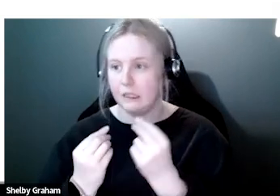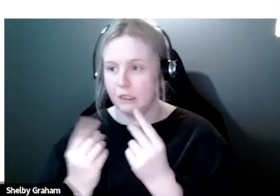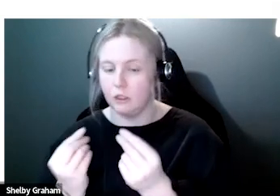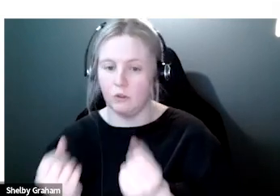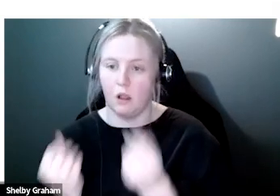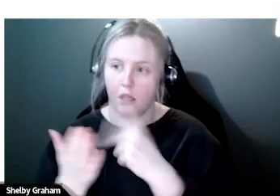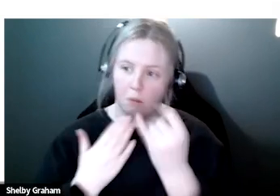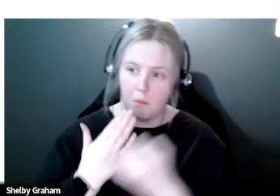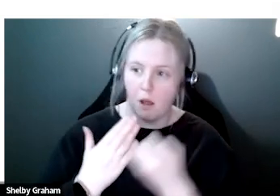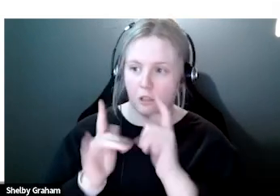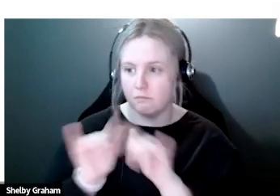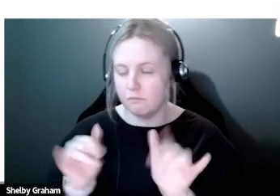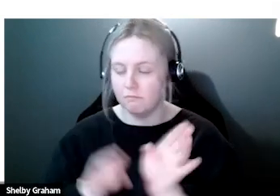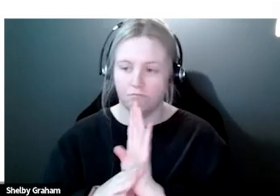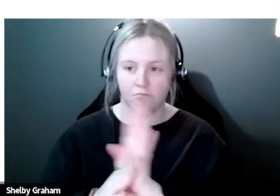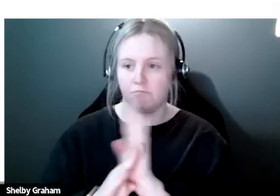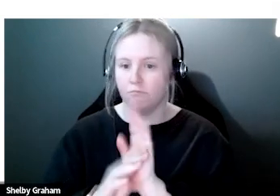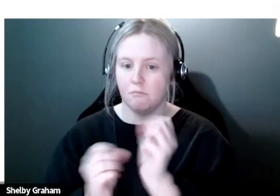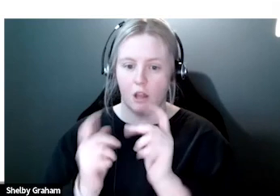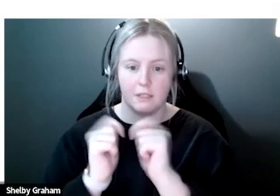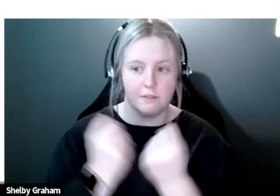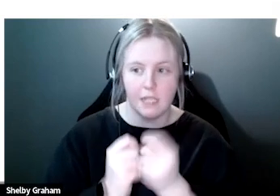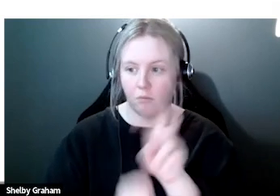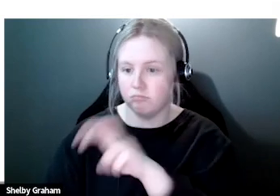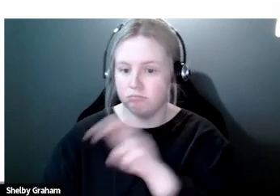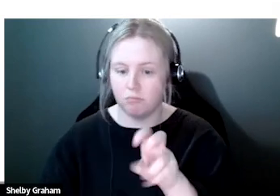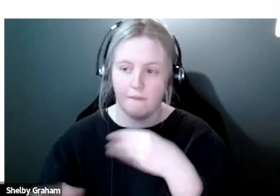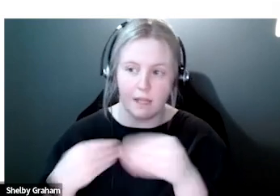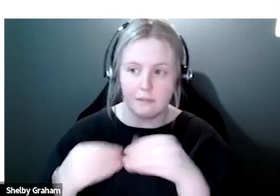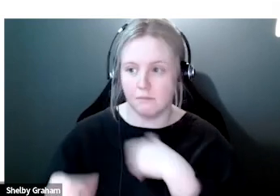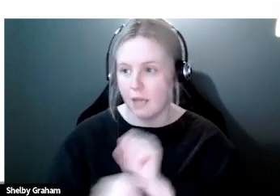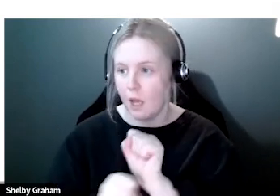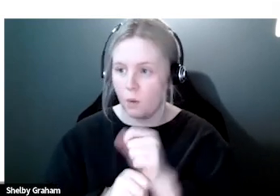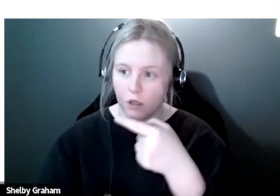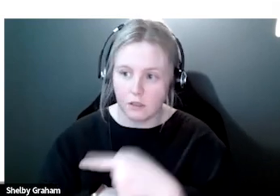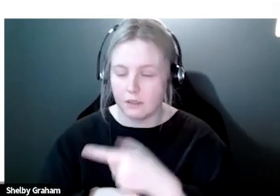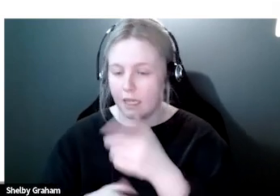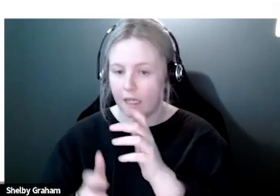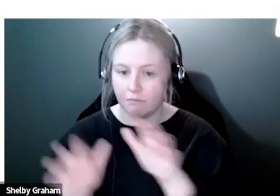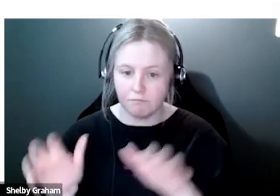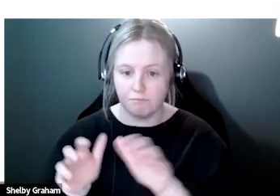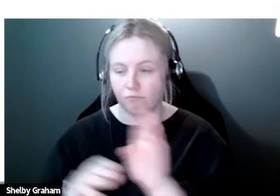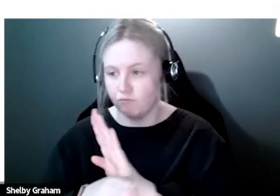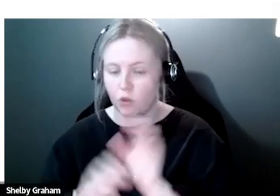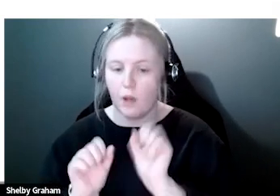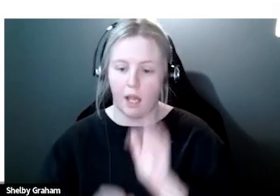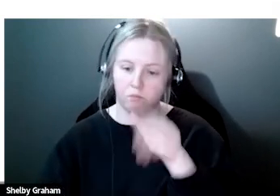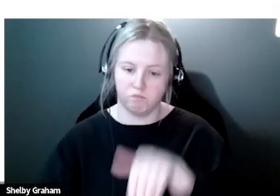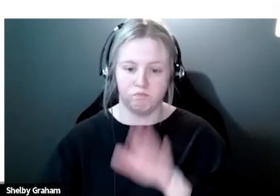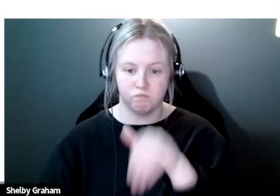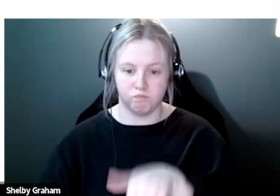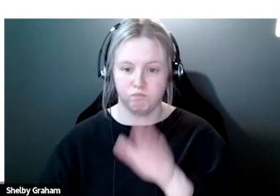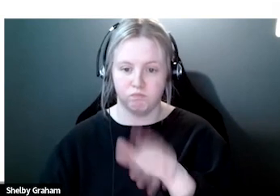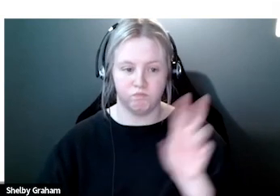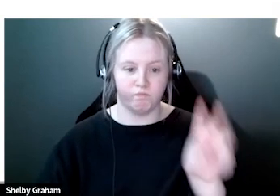multiple projects at once. I need multiple teams. I need flexibility in my workday to go to the ebb and the flow of what